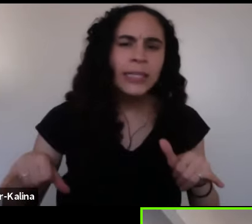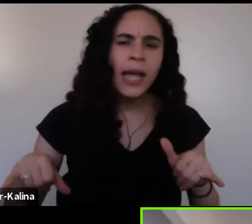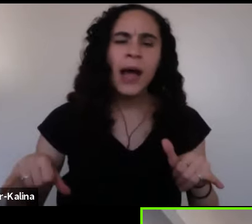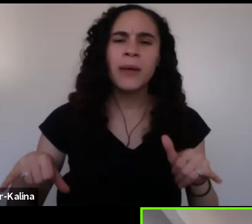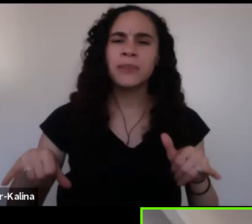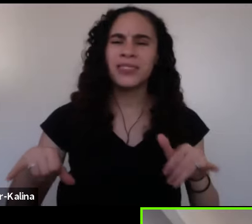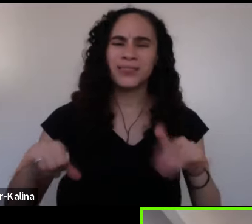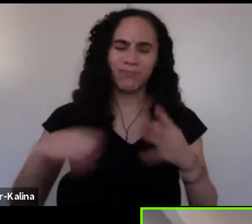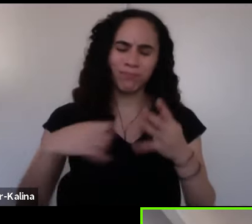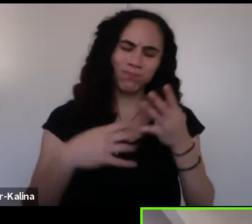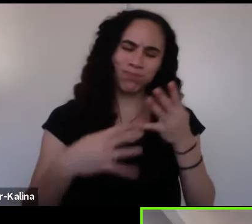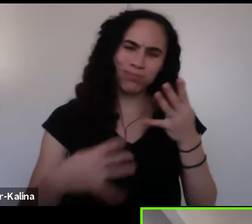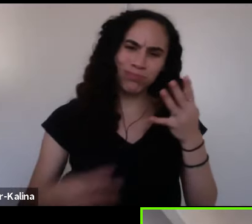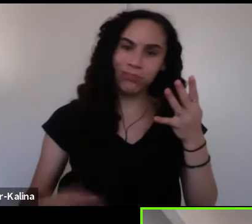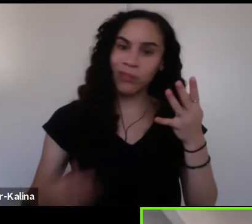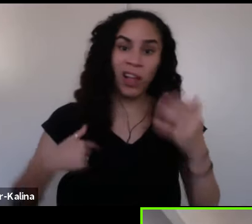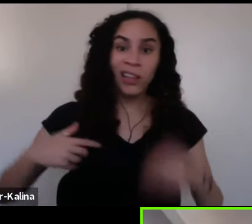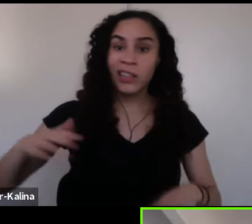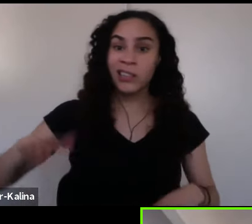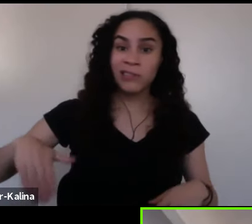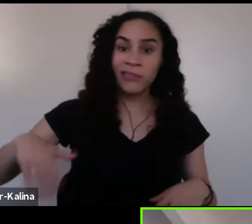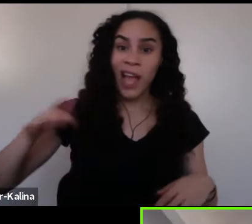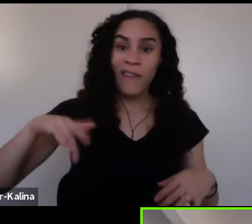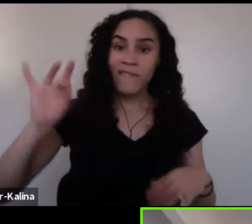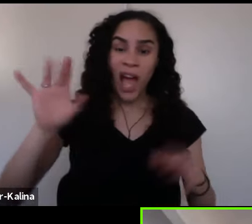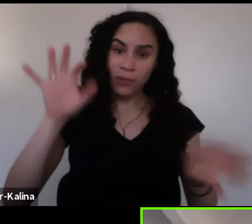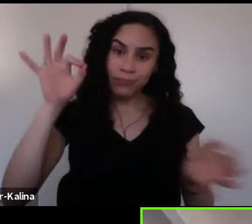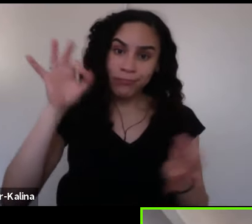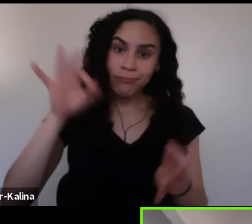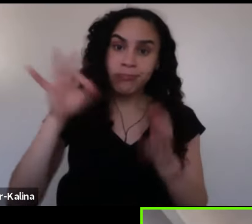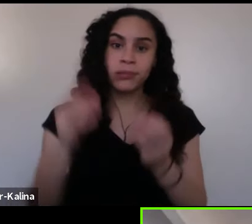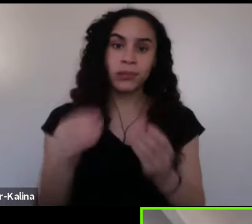And we haven't found the perfect solution yet.